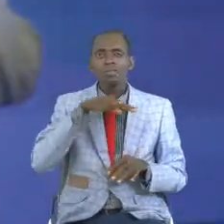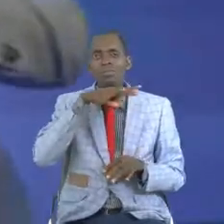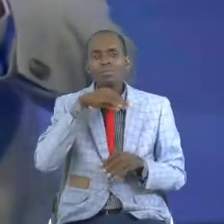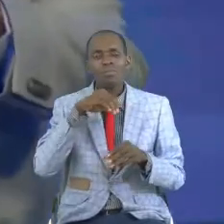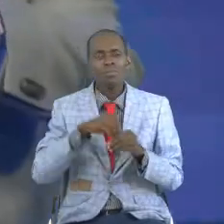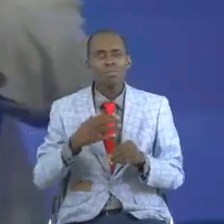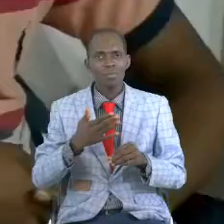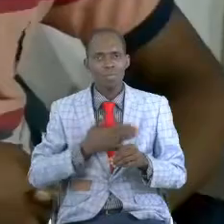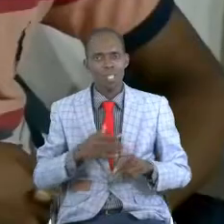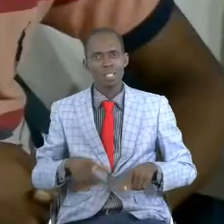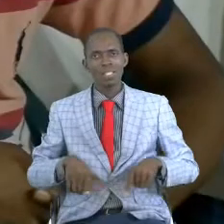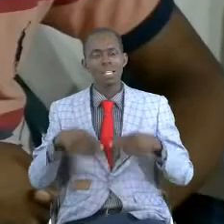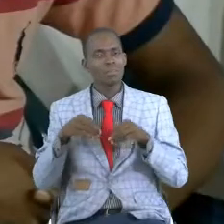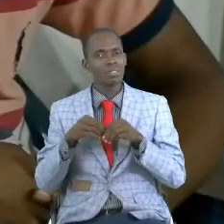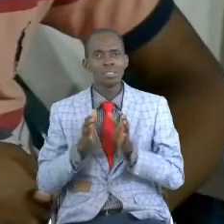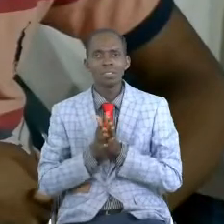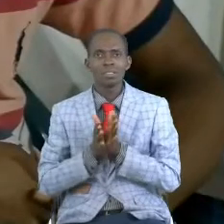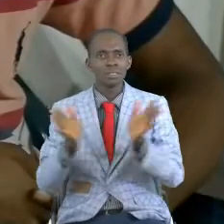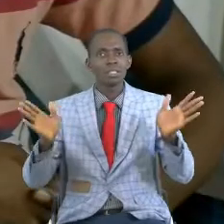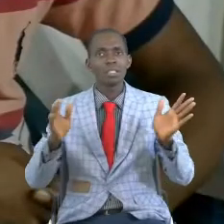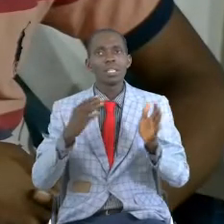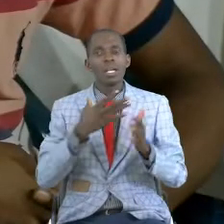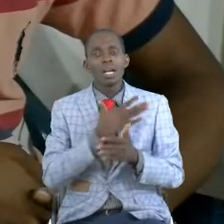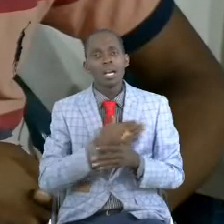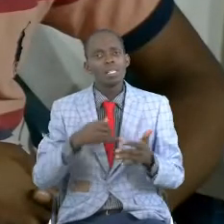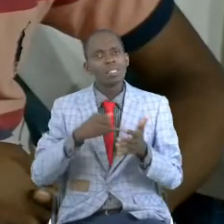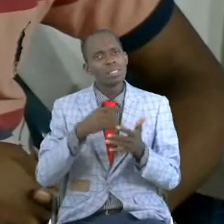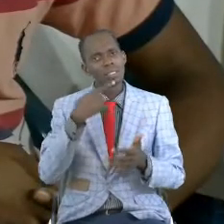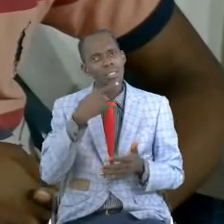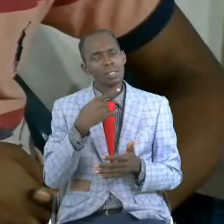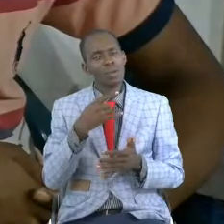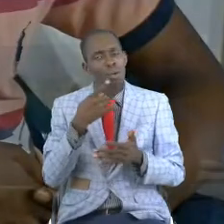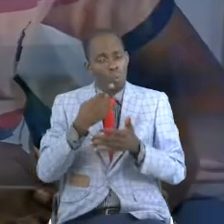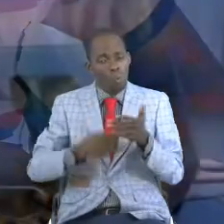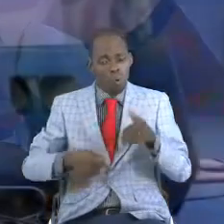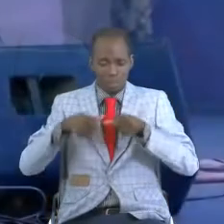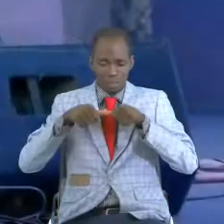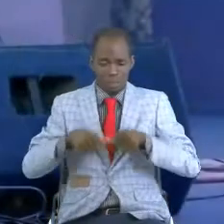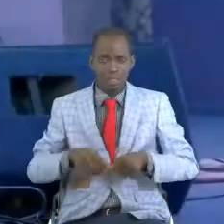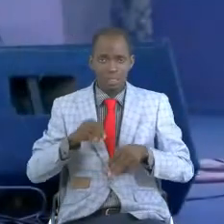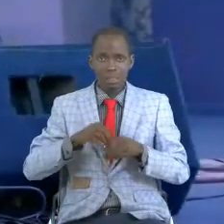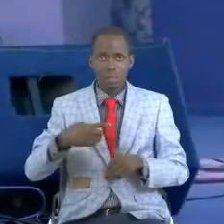in general. It says, what dwelleth in me? No